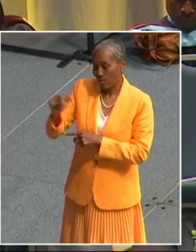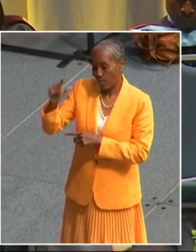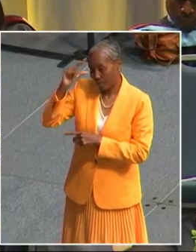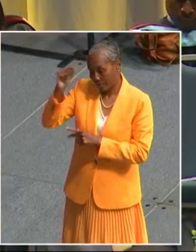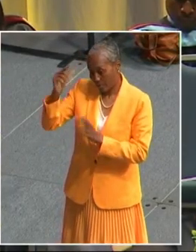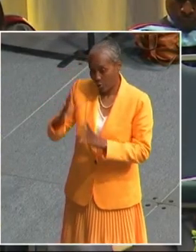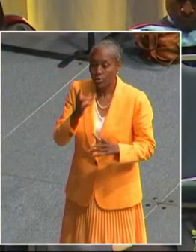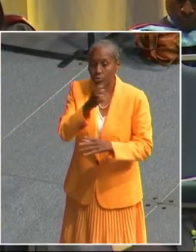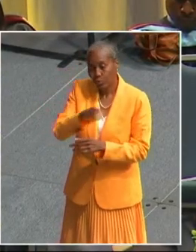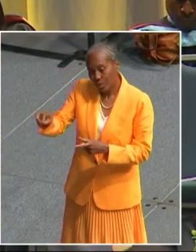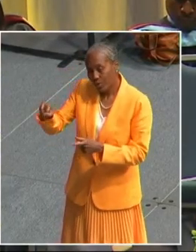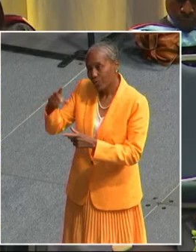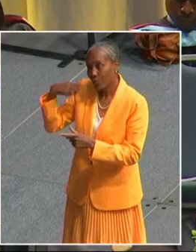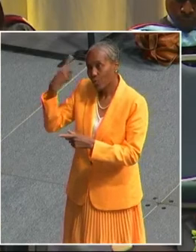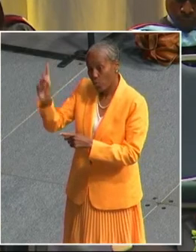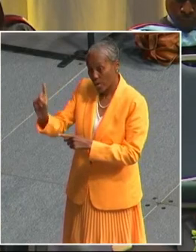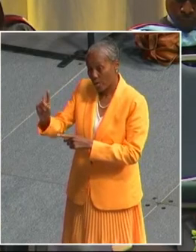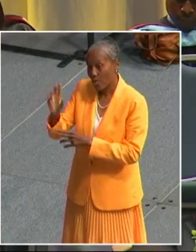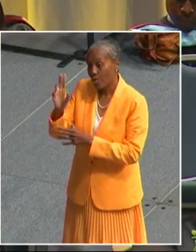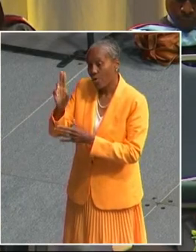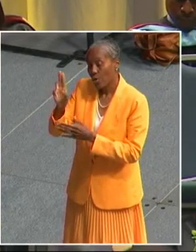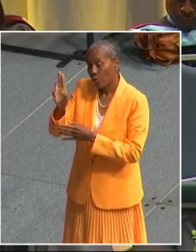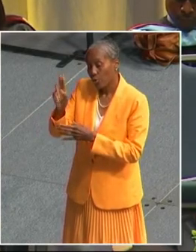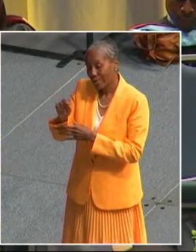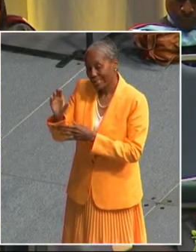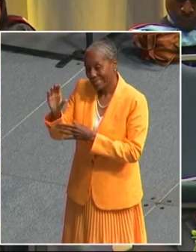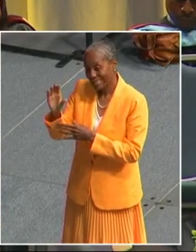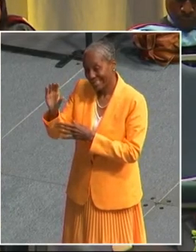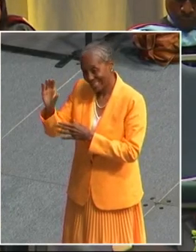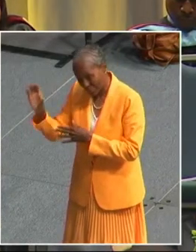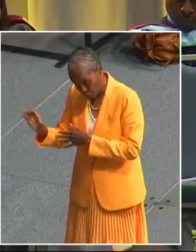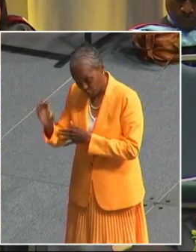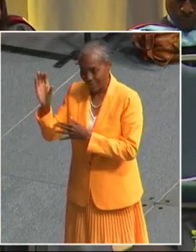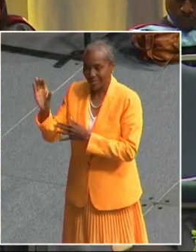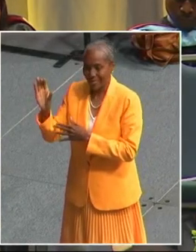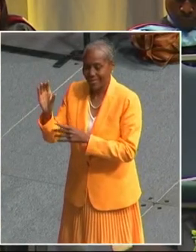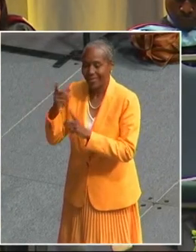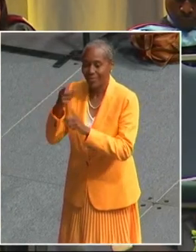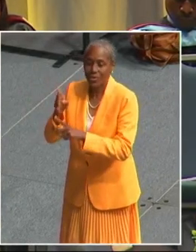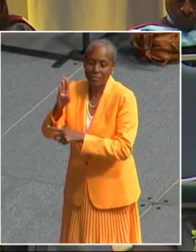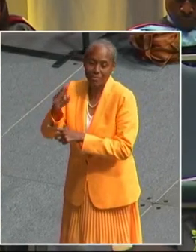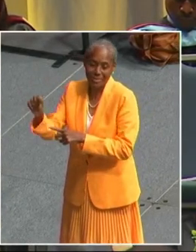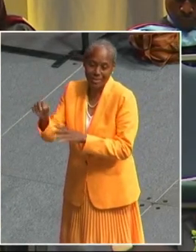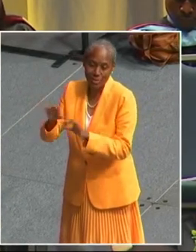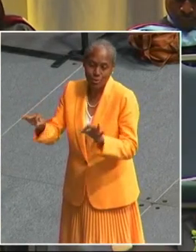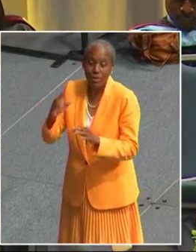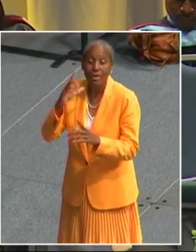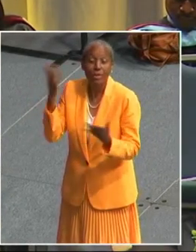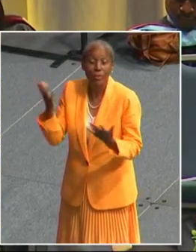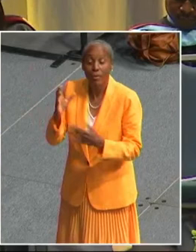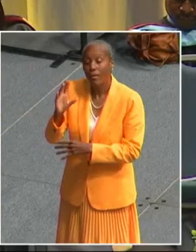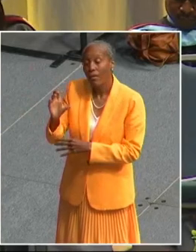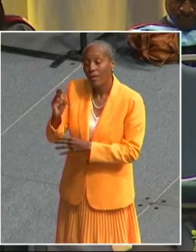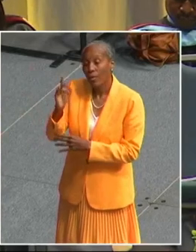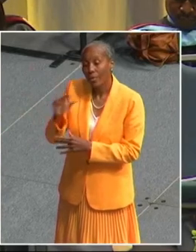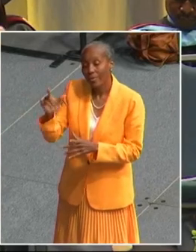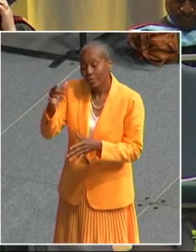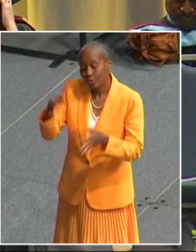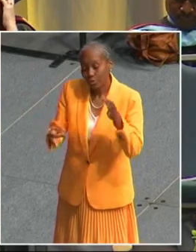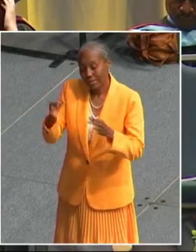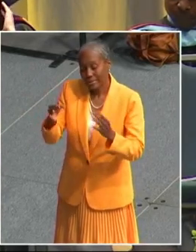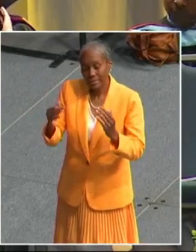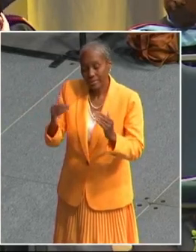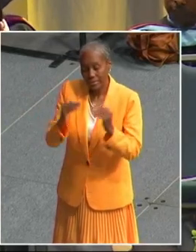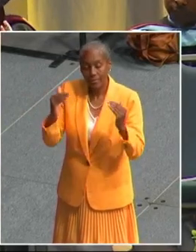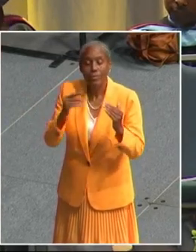transfer to the University of North Carolina, Charlotte, to pursue a bachelor's degree in criminal justice, as her goal is